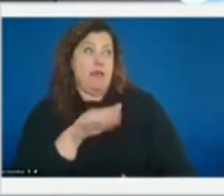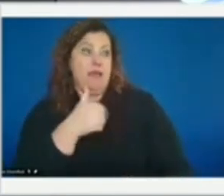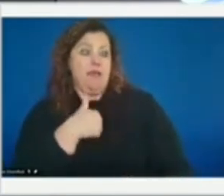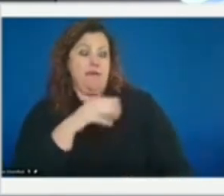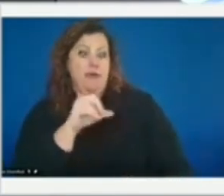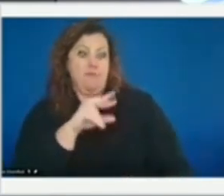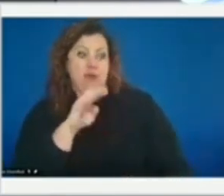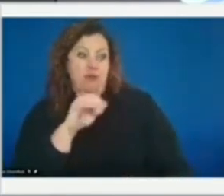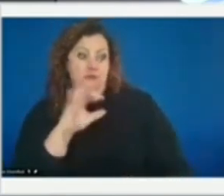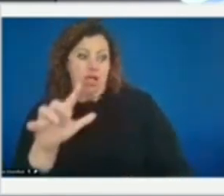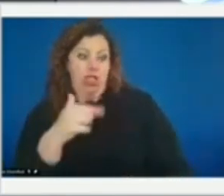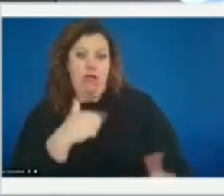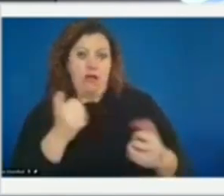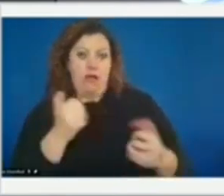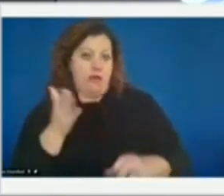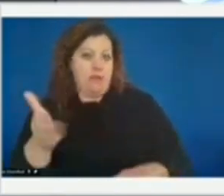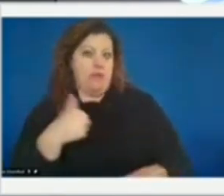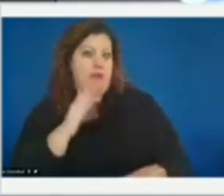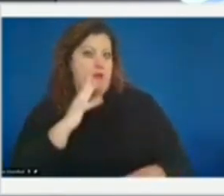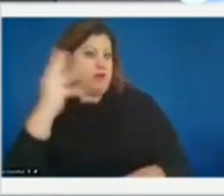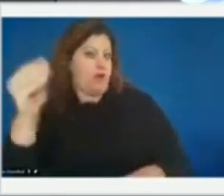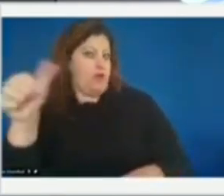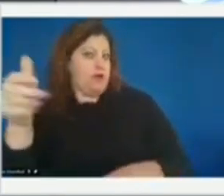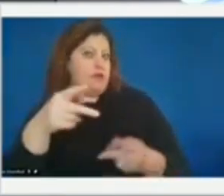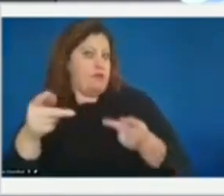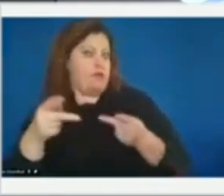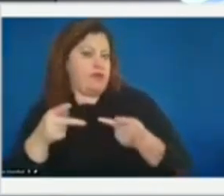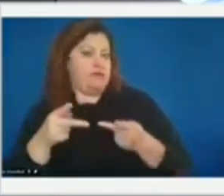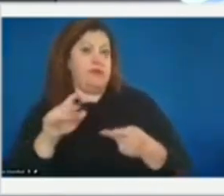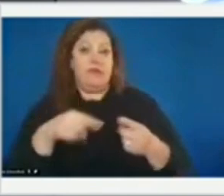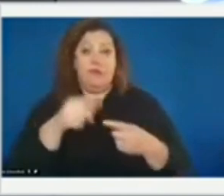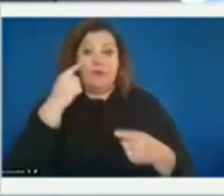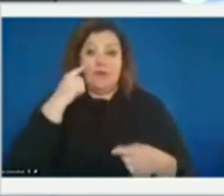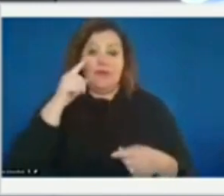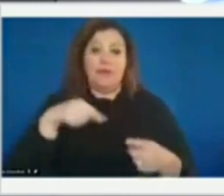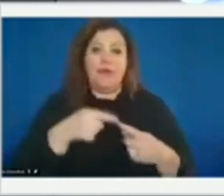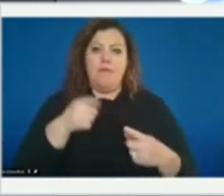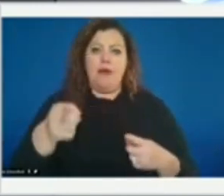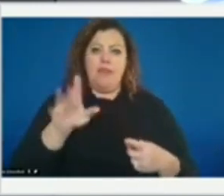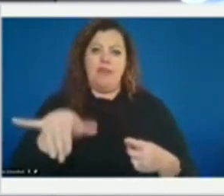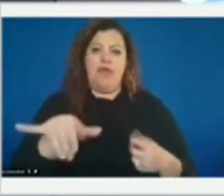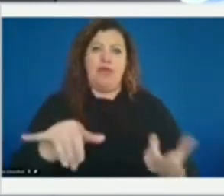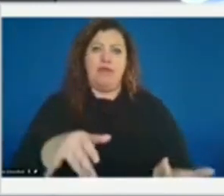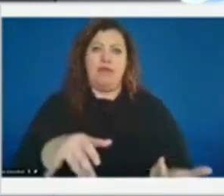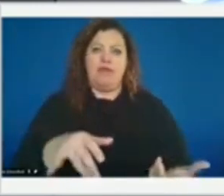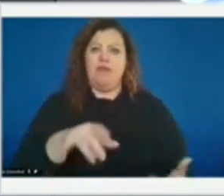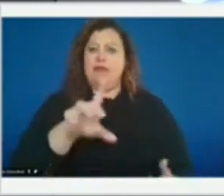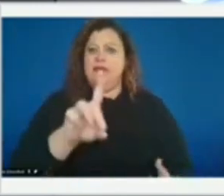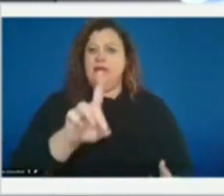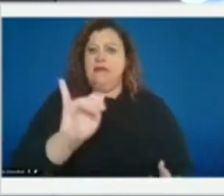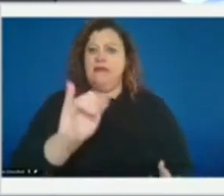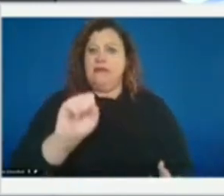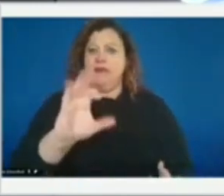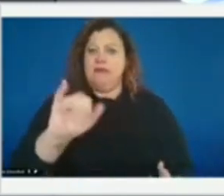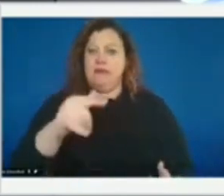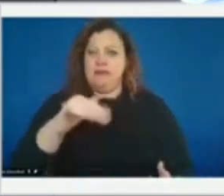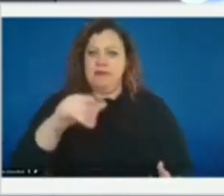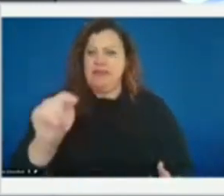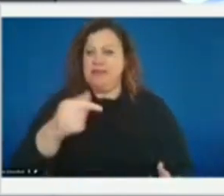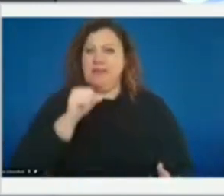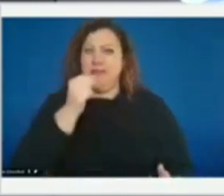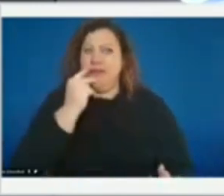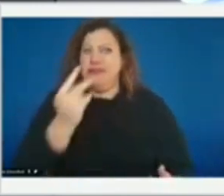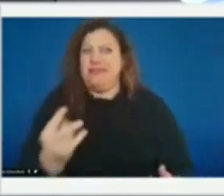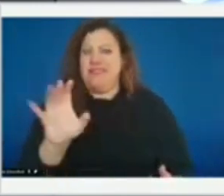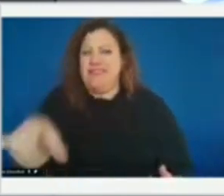there. I'm going to go somewhere else. And so when you think about displacement, really haven't seen that. What we've seen are people saying, hey, maybe it's